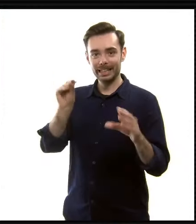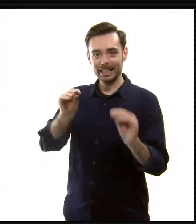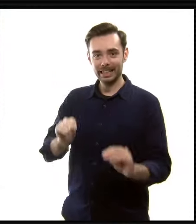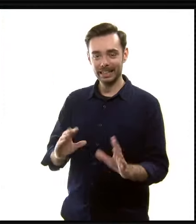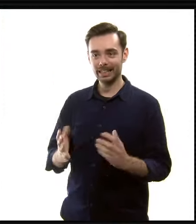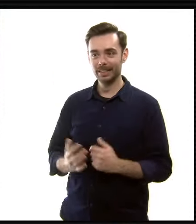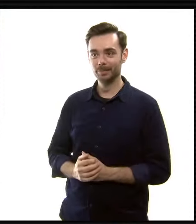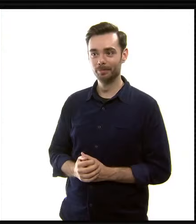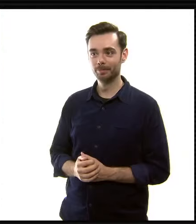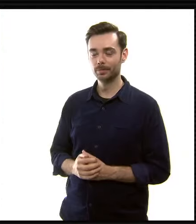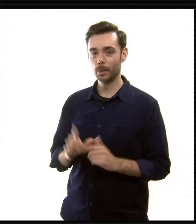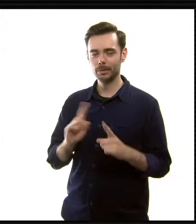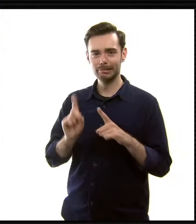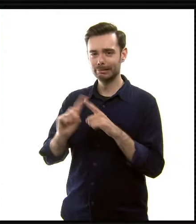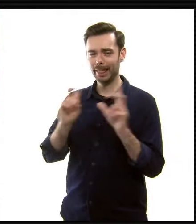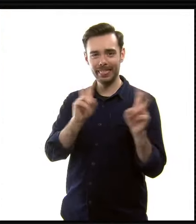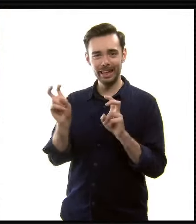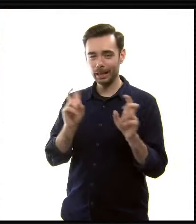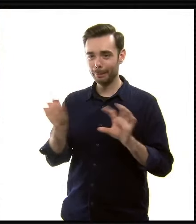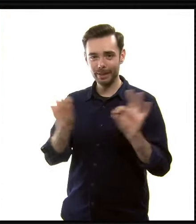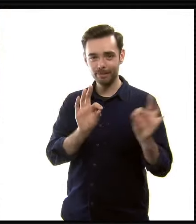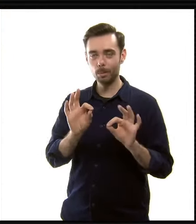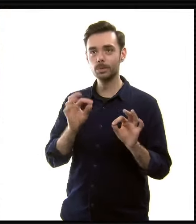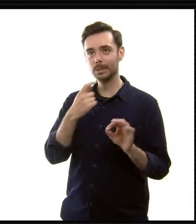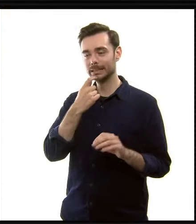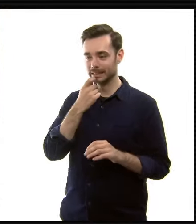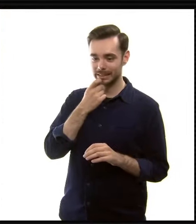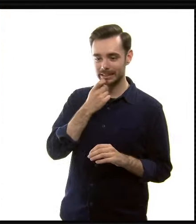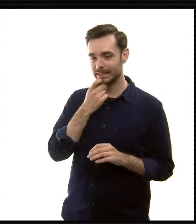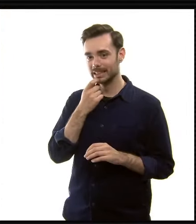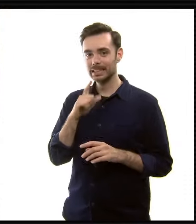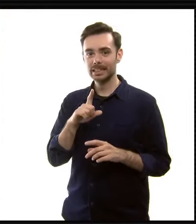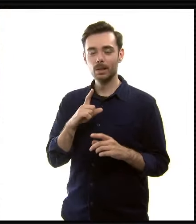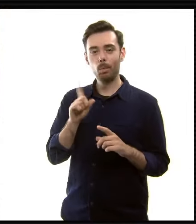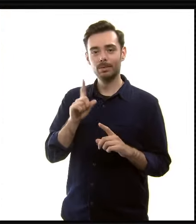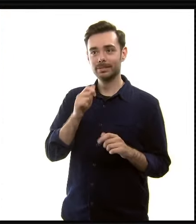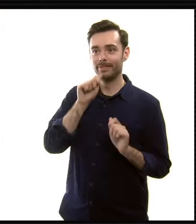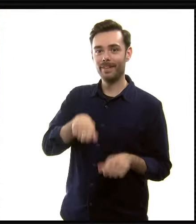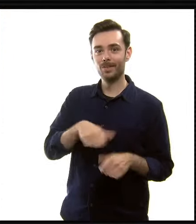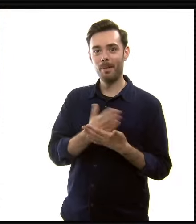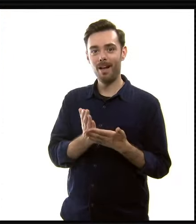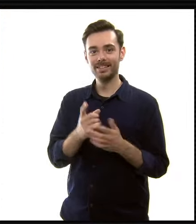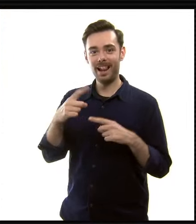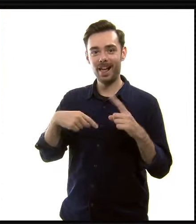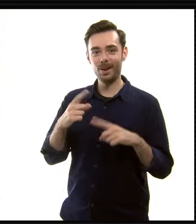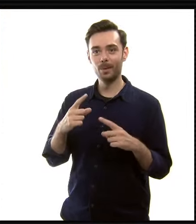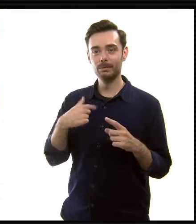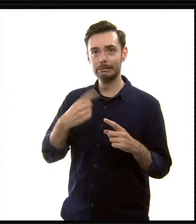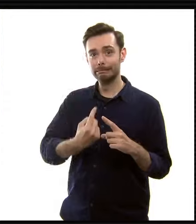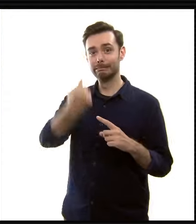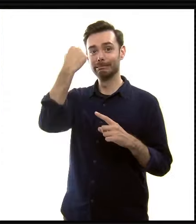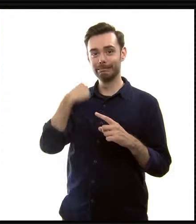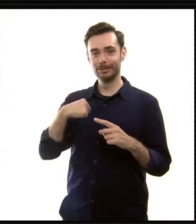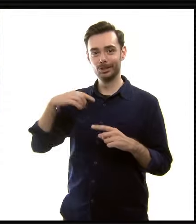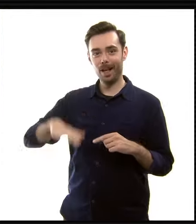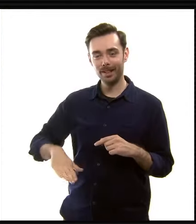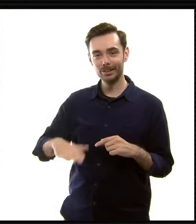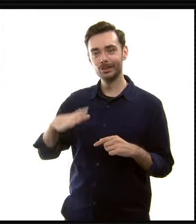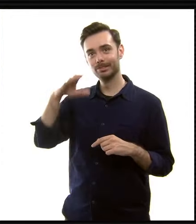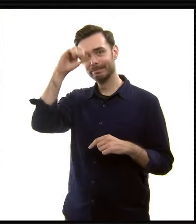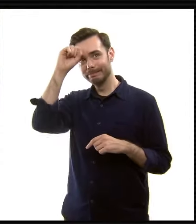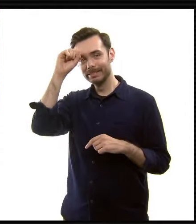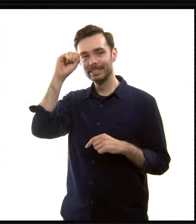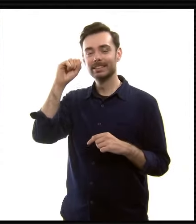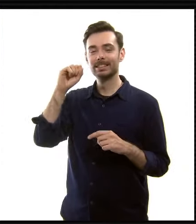like, okay, what do we would like most about Lego? It's just like stuff from our childhood and the sets that